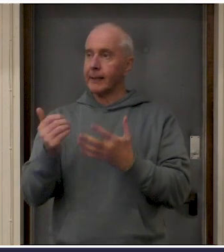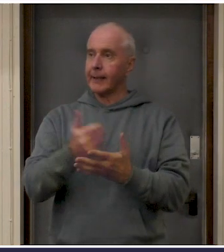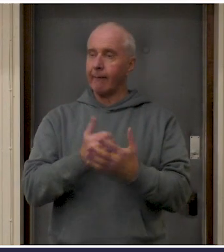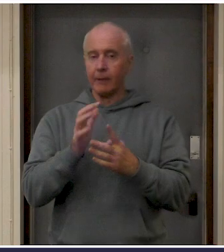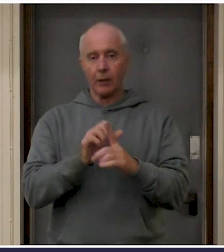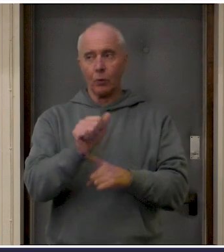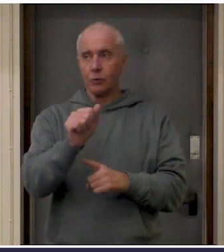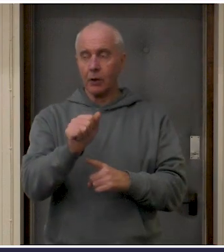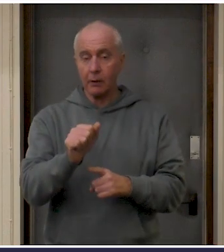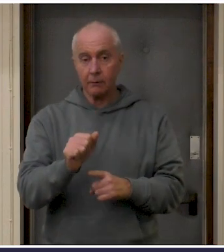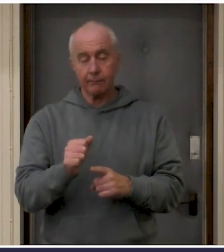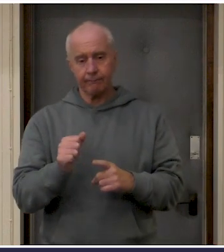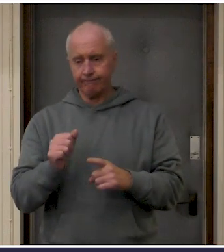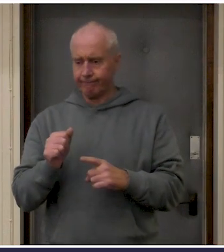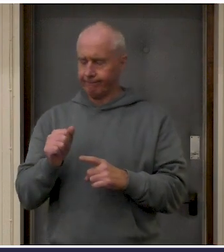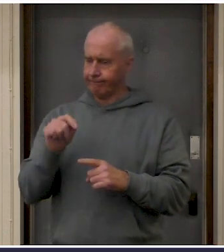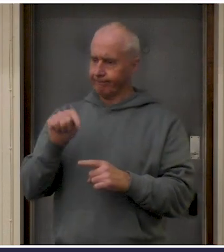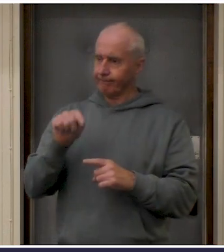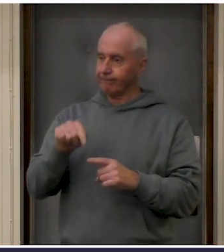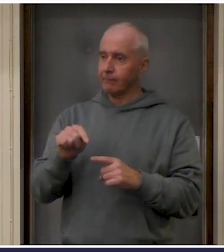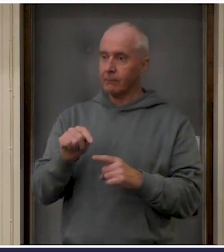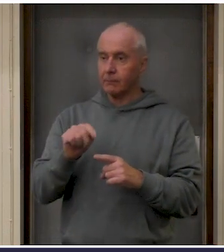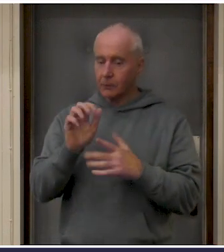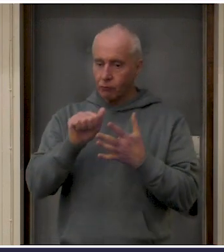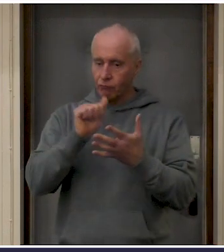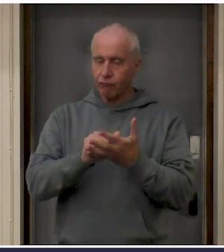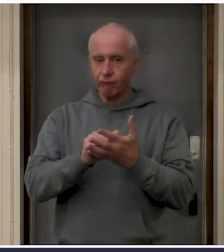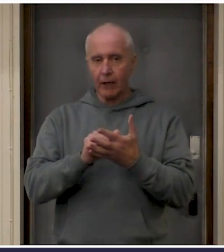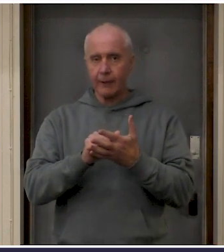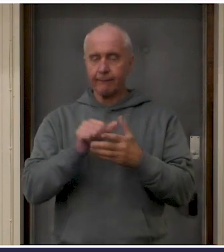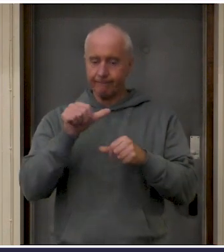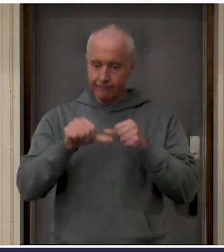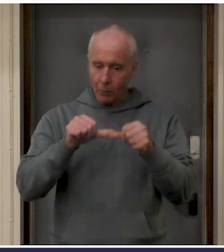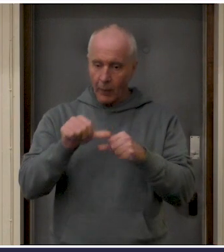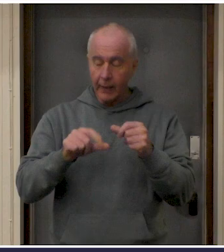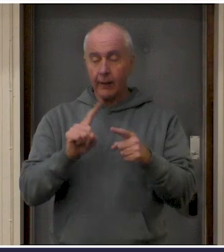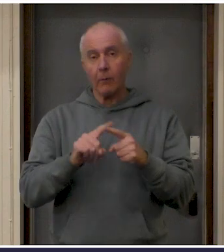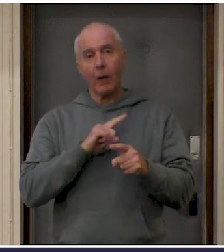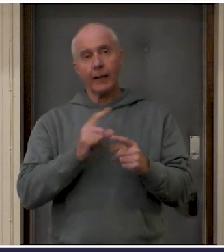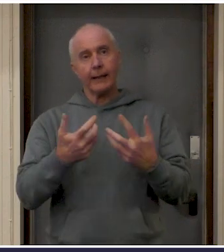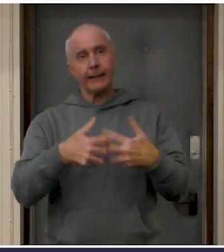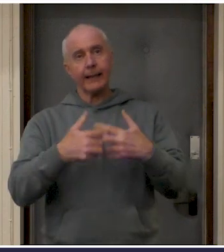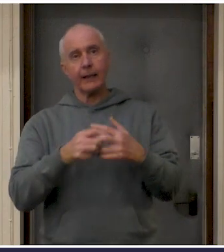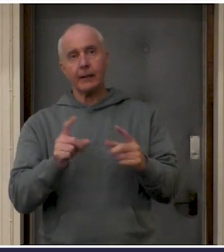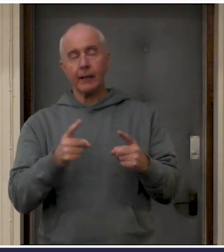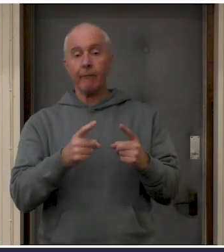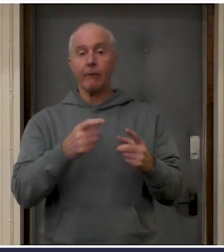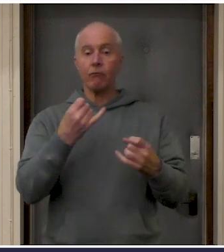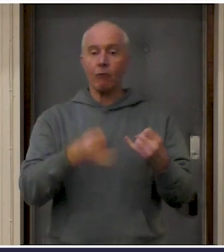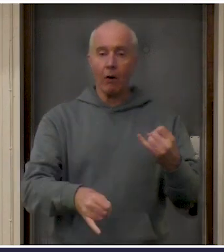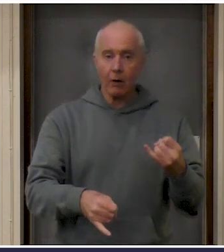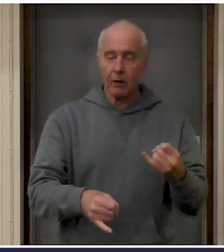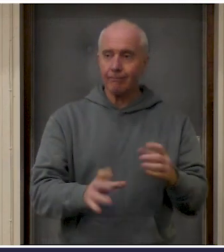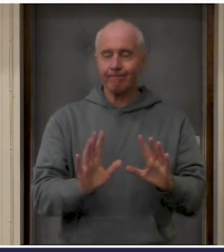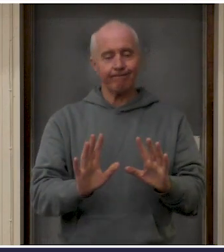culture, and it's about that. Doing it right, because this technology can't afford to go wrong.